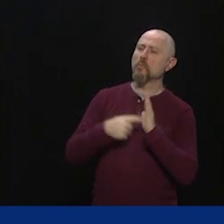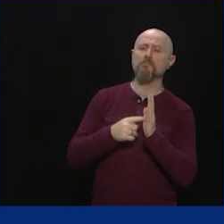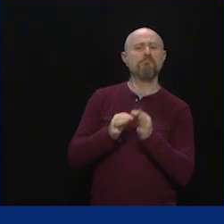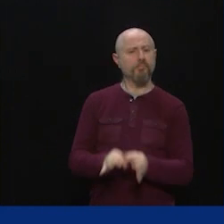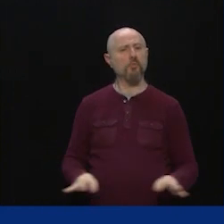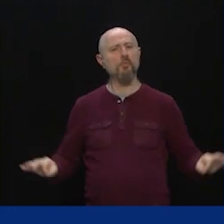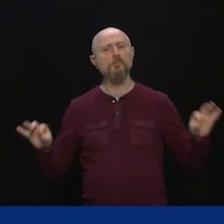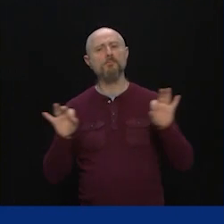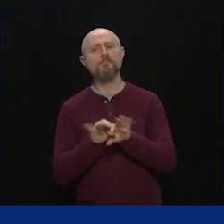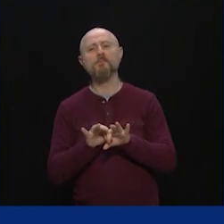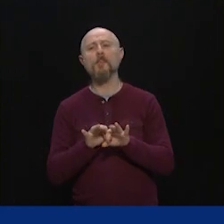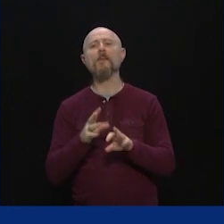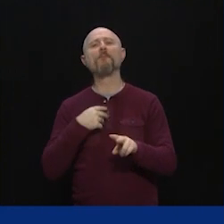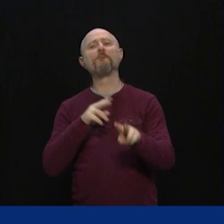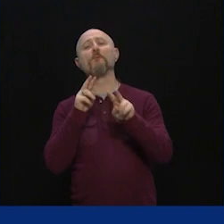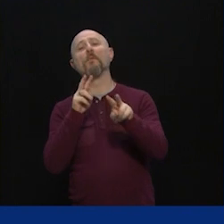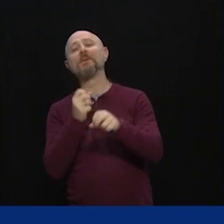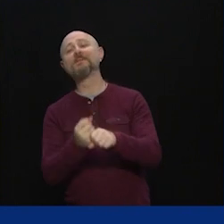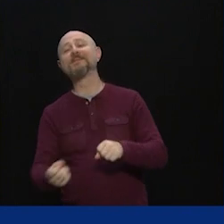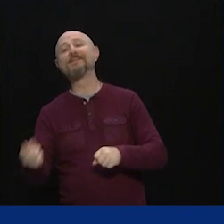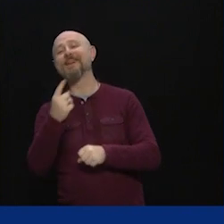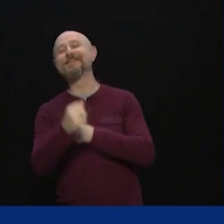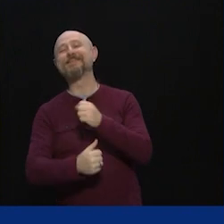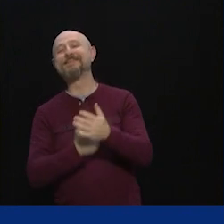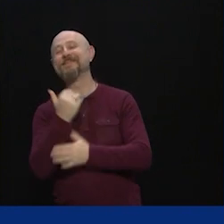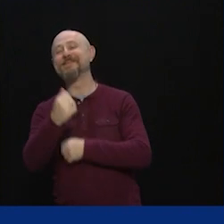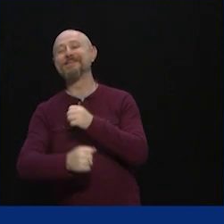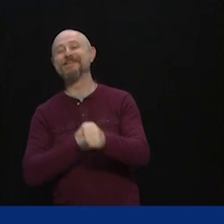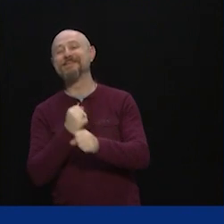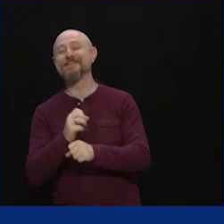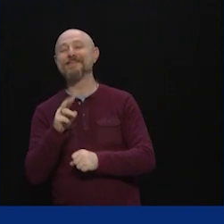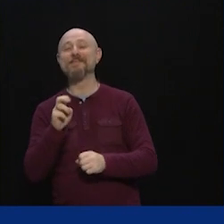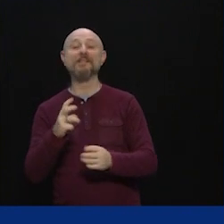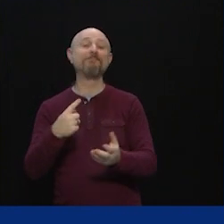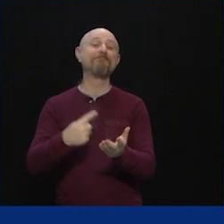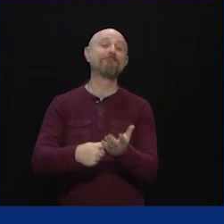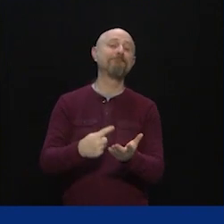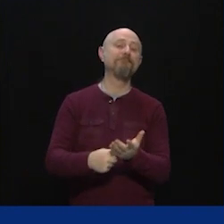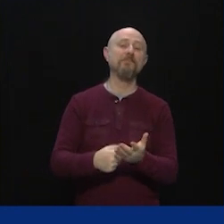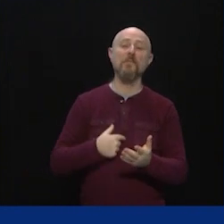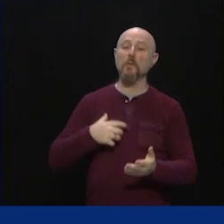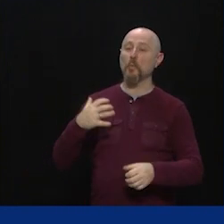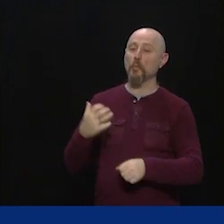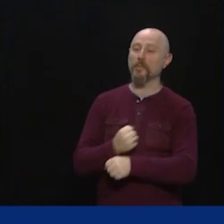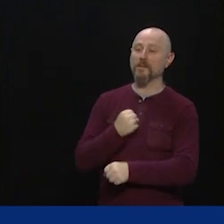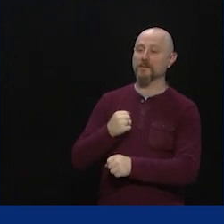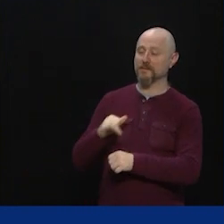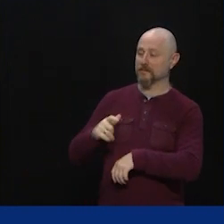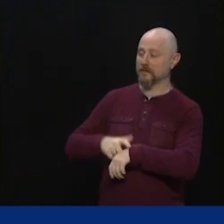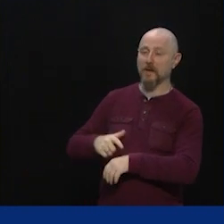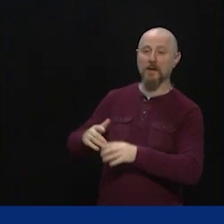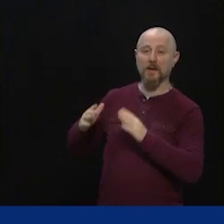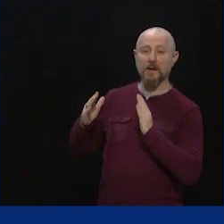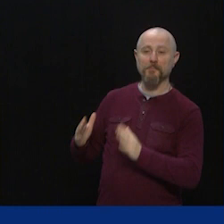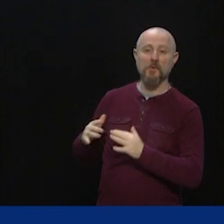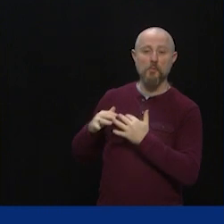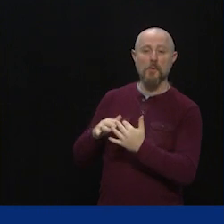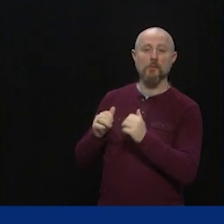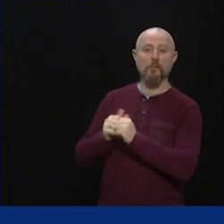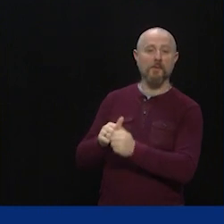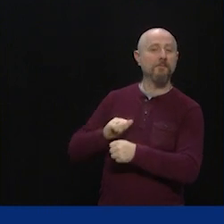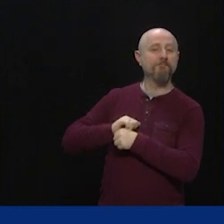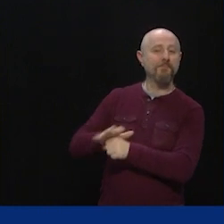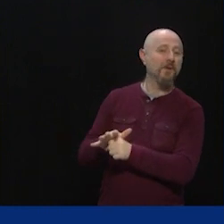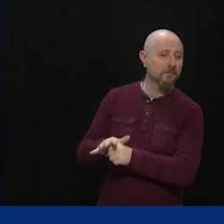New Year's Eve, and we talk about how we at least won this phase of the war with this pandemic. I'm not saying it's going to go away, but how we're managing